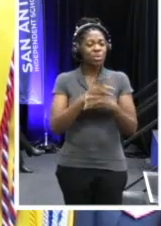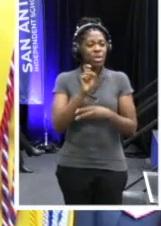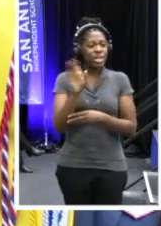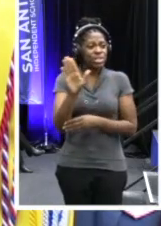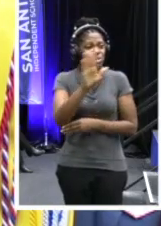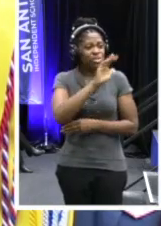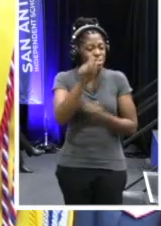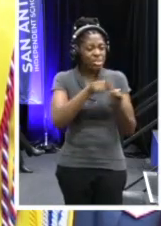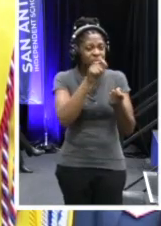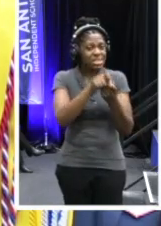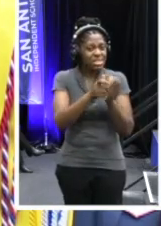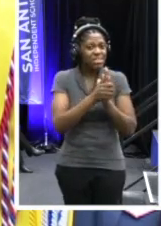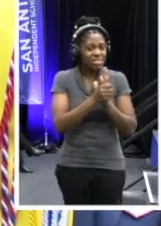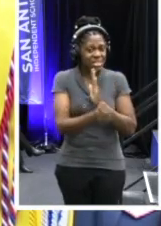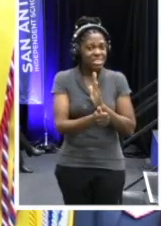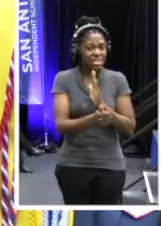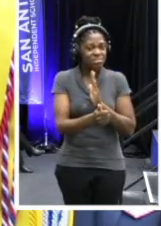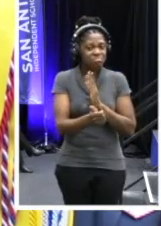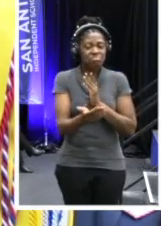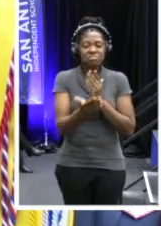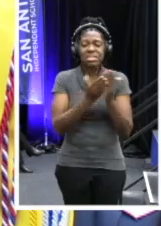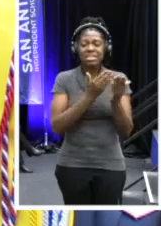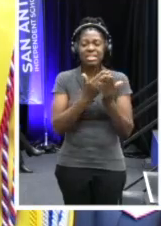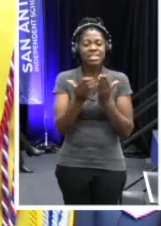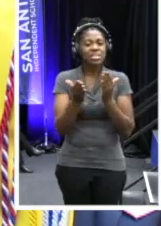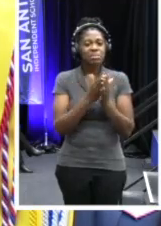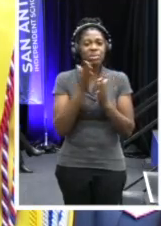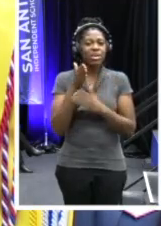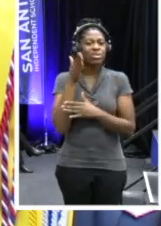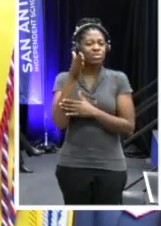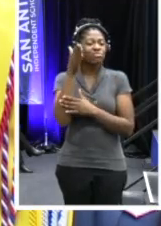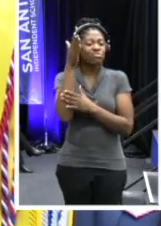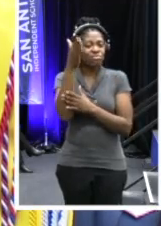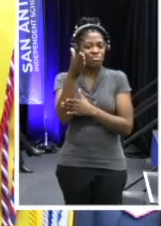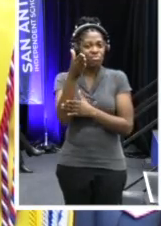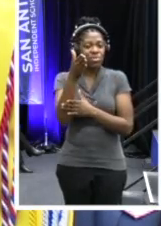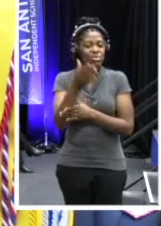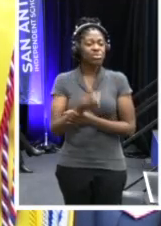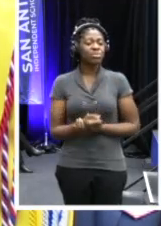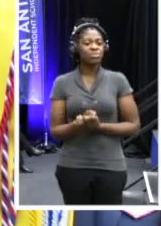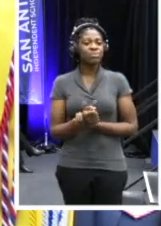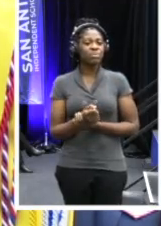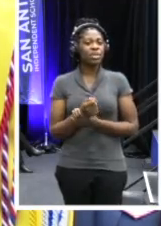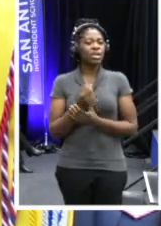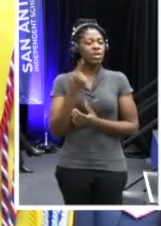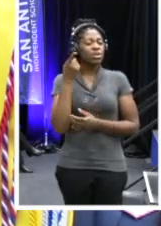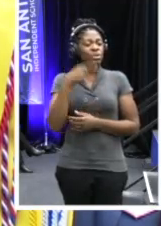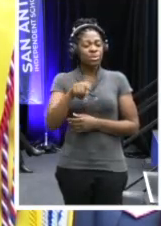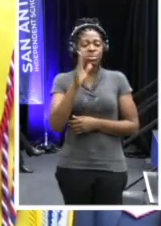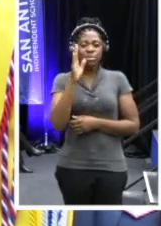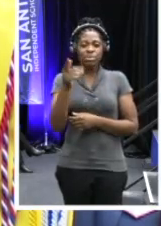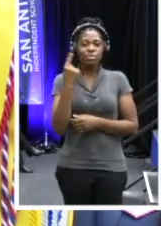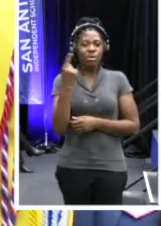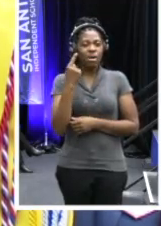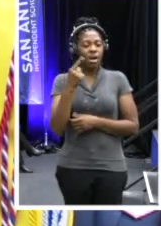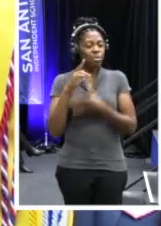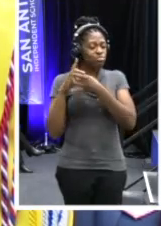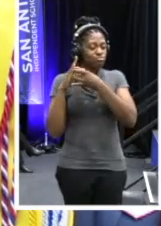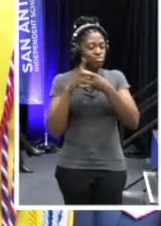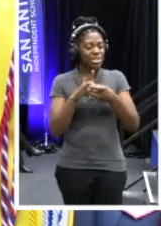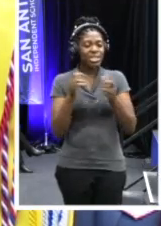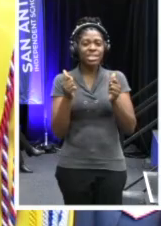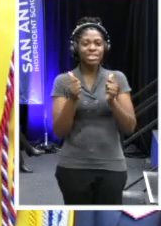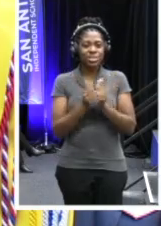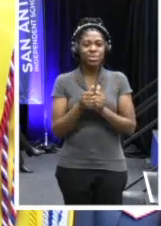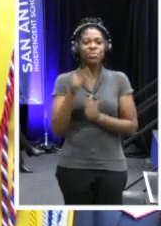talents. Regardless of the path forward for each of you, you will always be linked by the same Travis Early